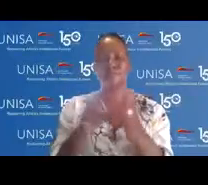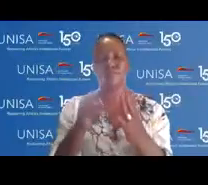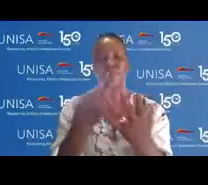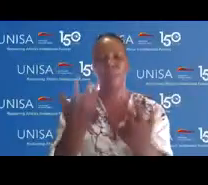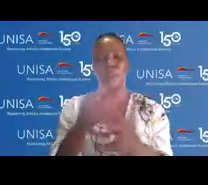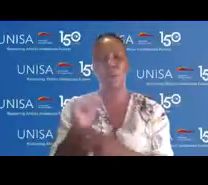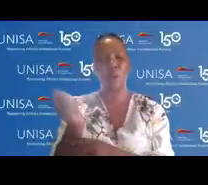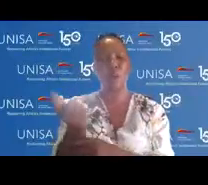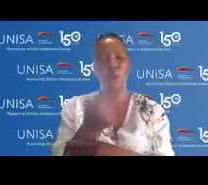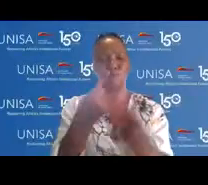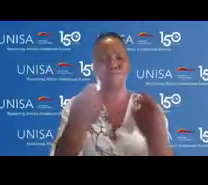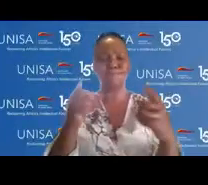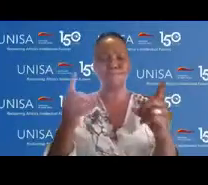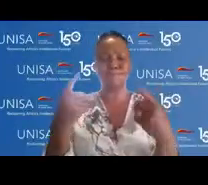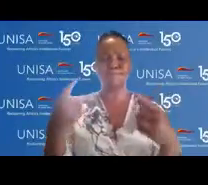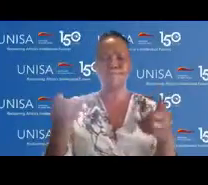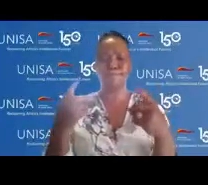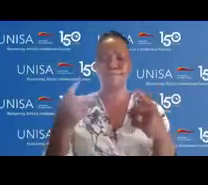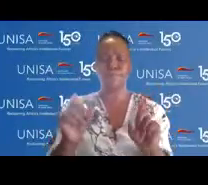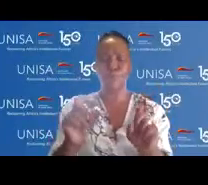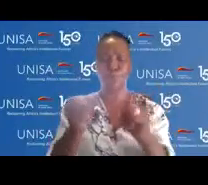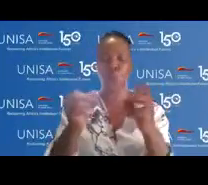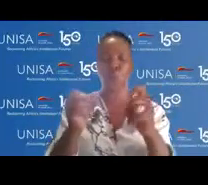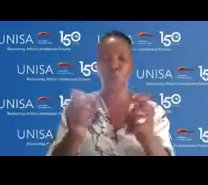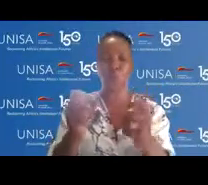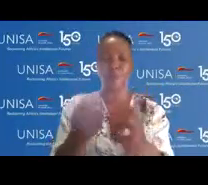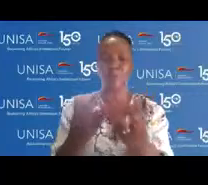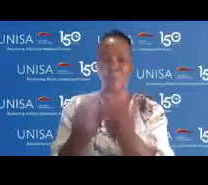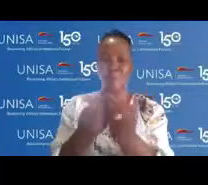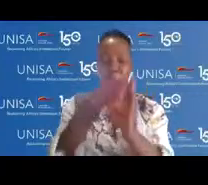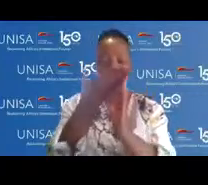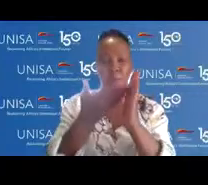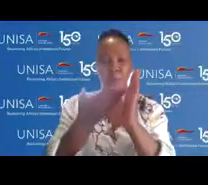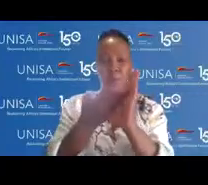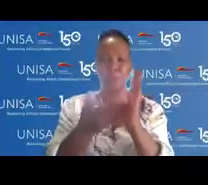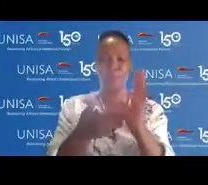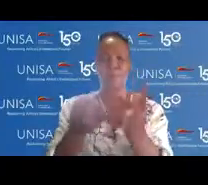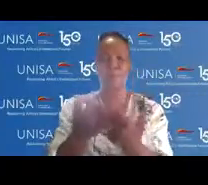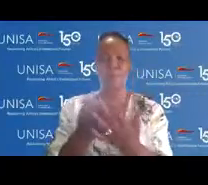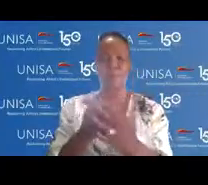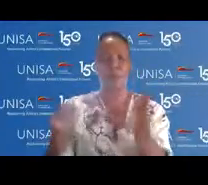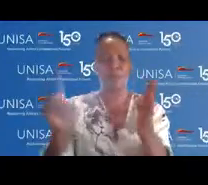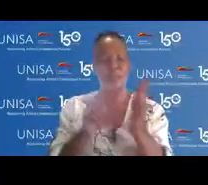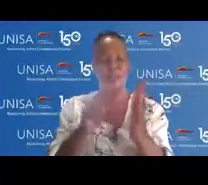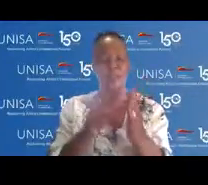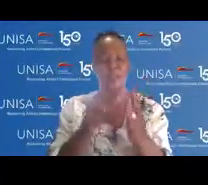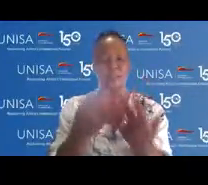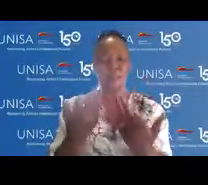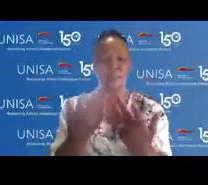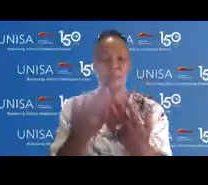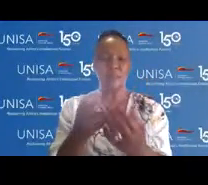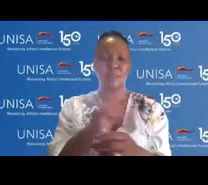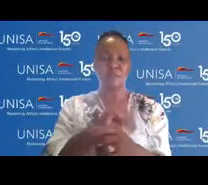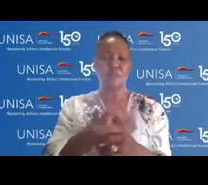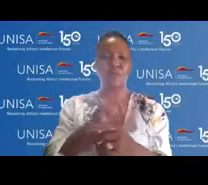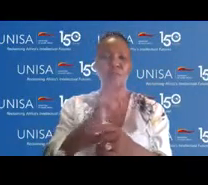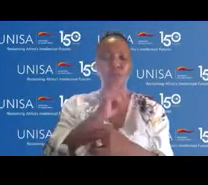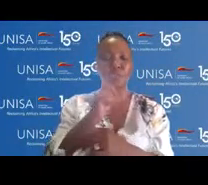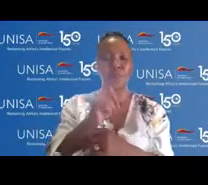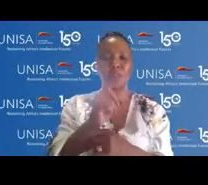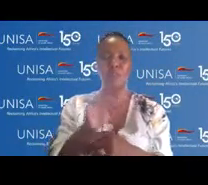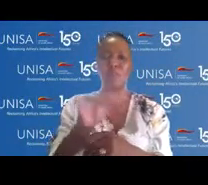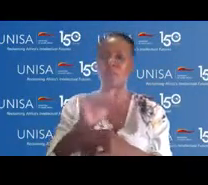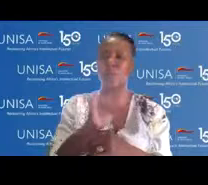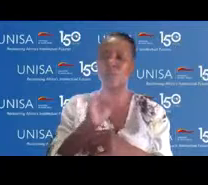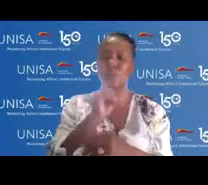little quick features that you can access, right? And we're going to actually look at quite a lot of these because these are the ones we tend to use the most and they're quite easy